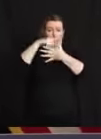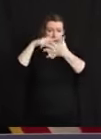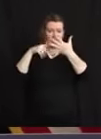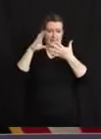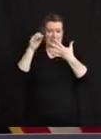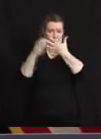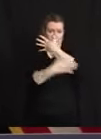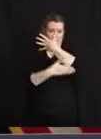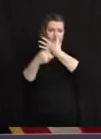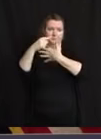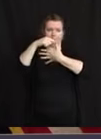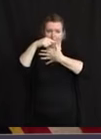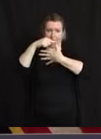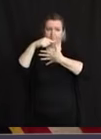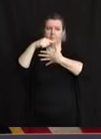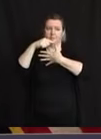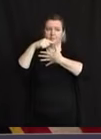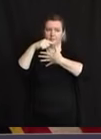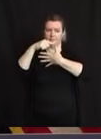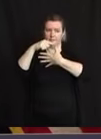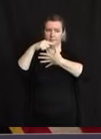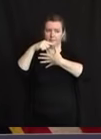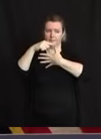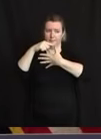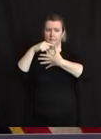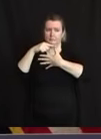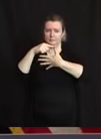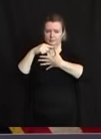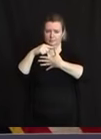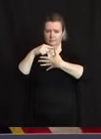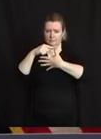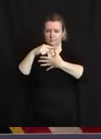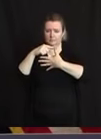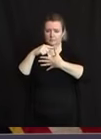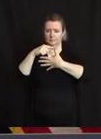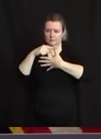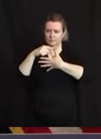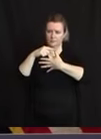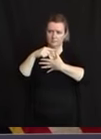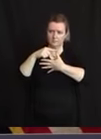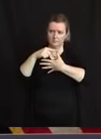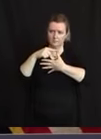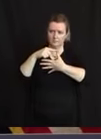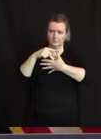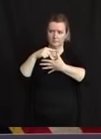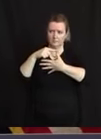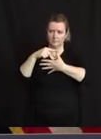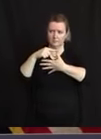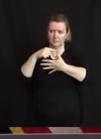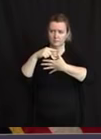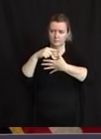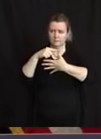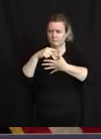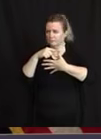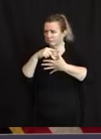Hudson has really shown over the past several days. Unfortunately, it's closed in